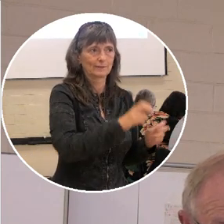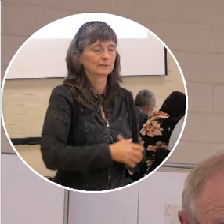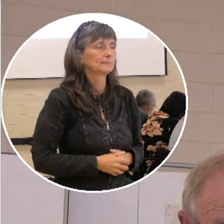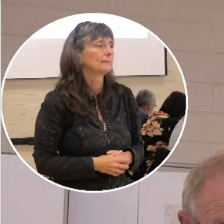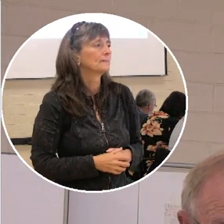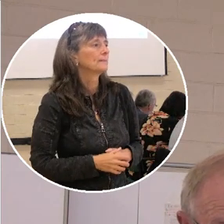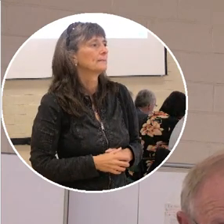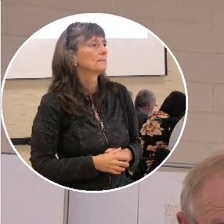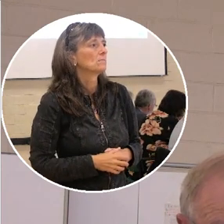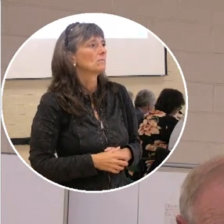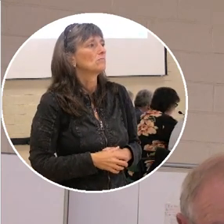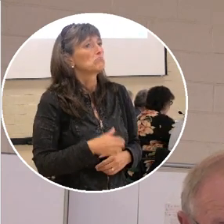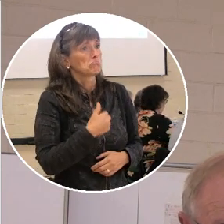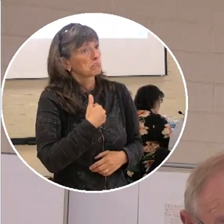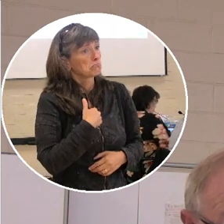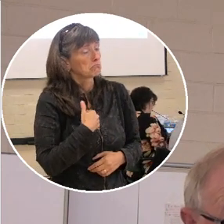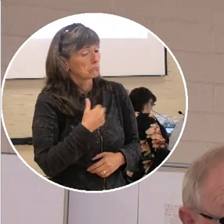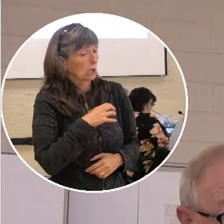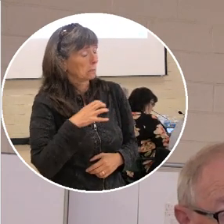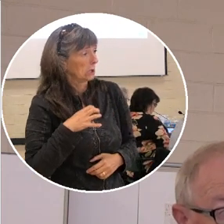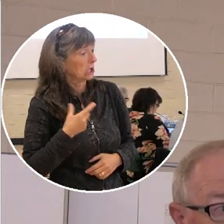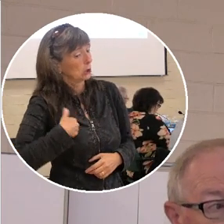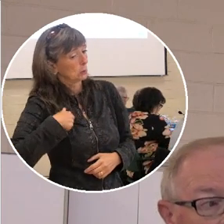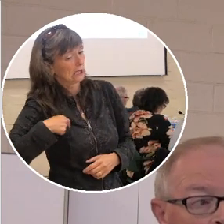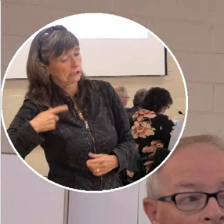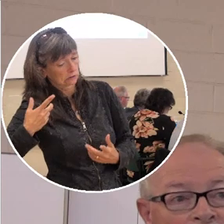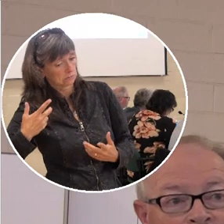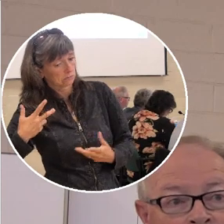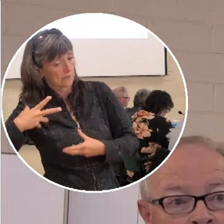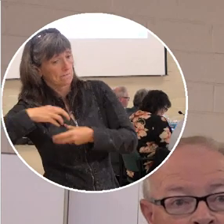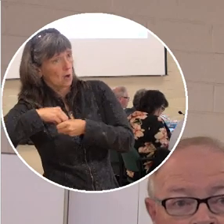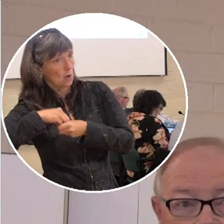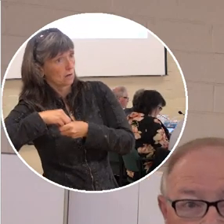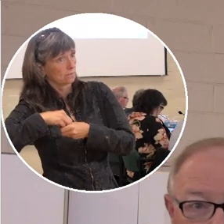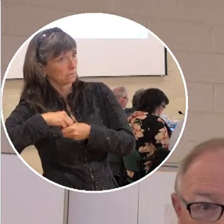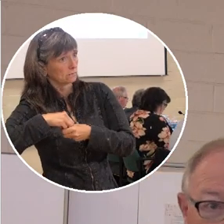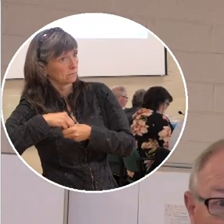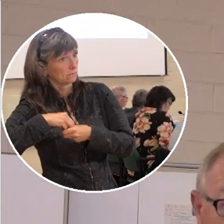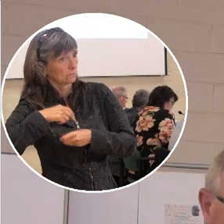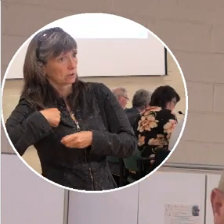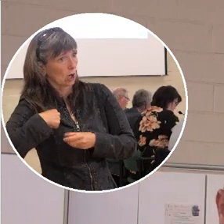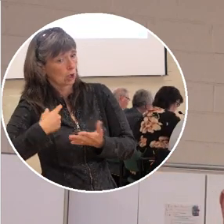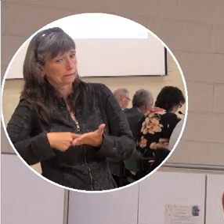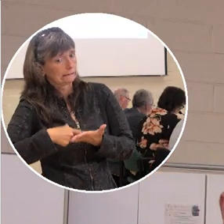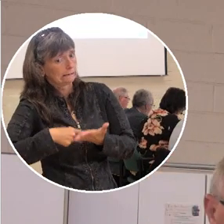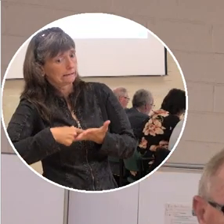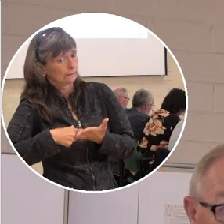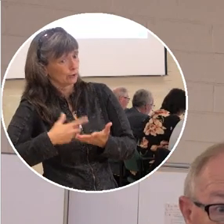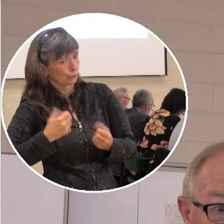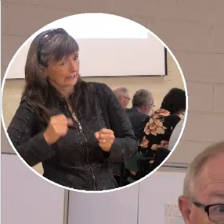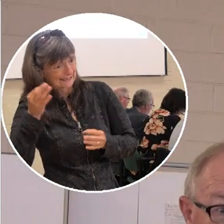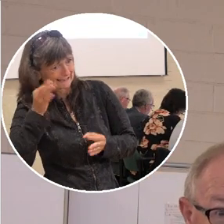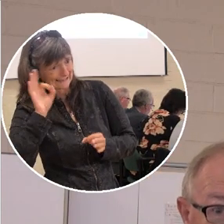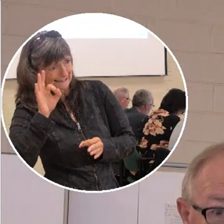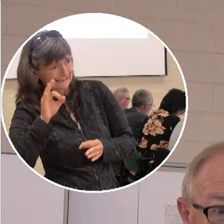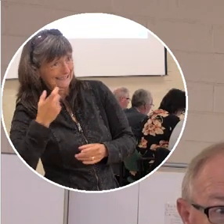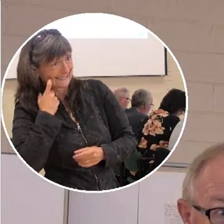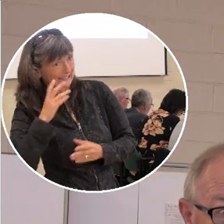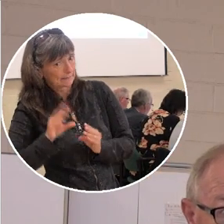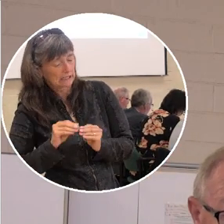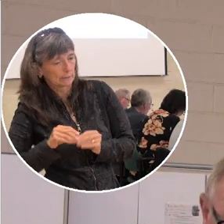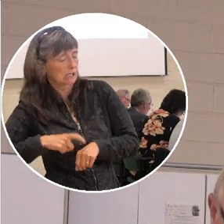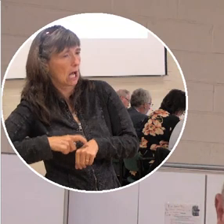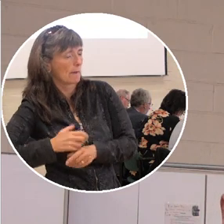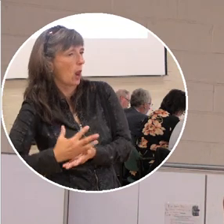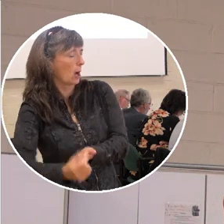and I had this, our committee had this ready to roll at the last meeting, but time was our enemy. We couldn't get it